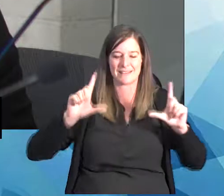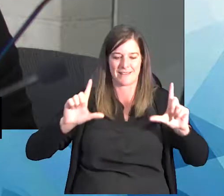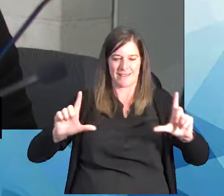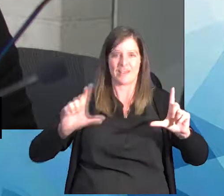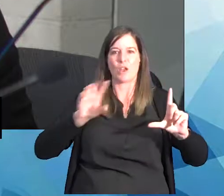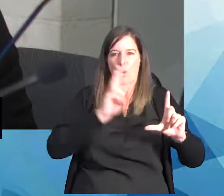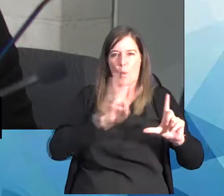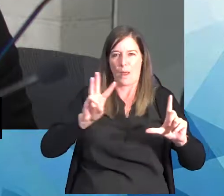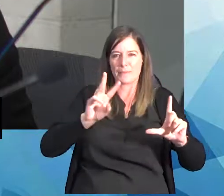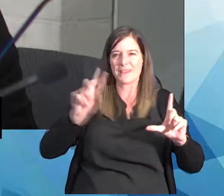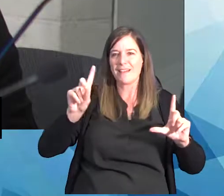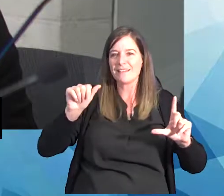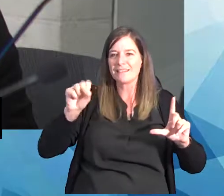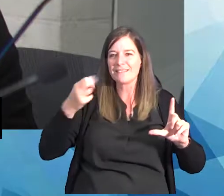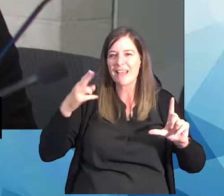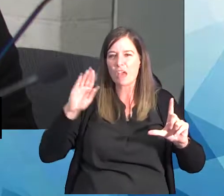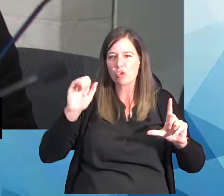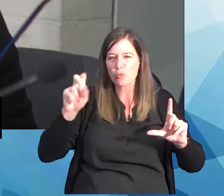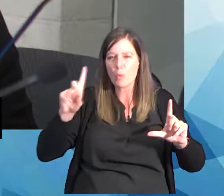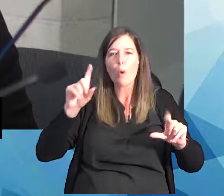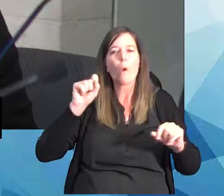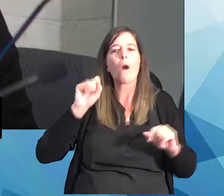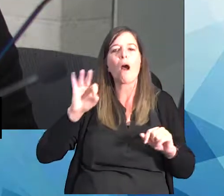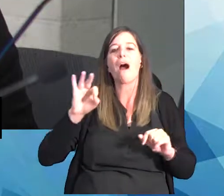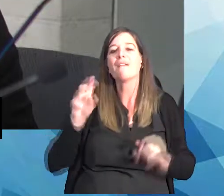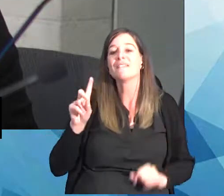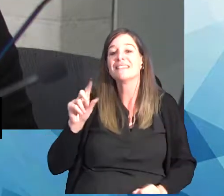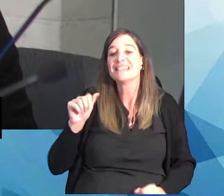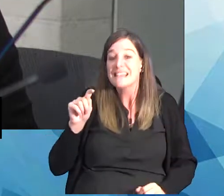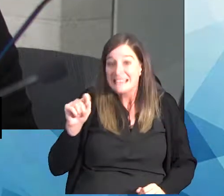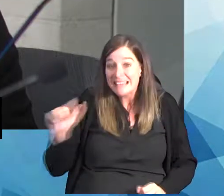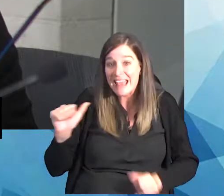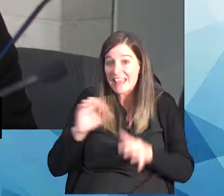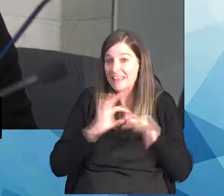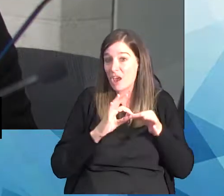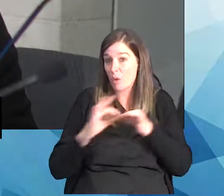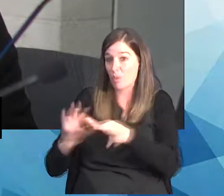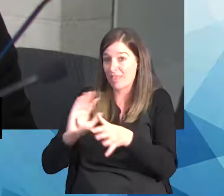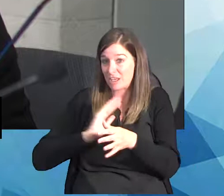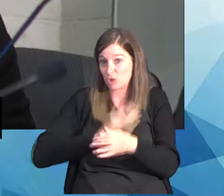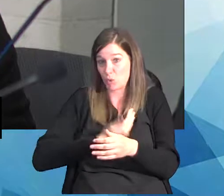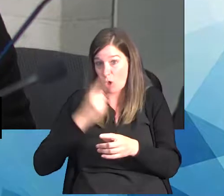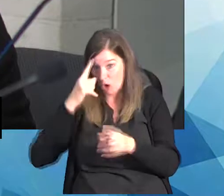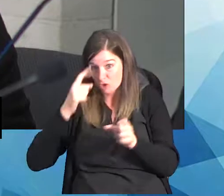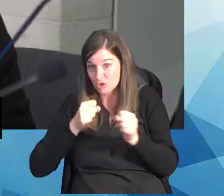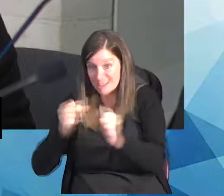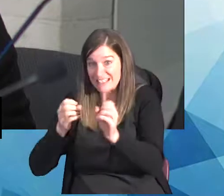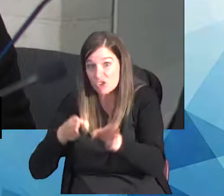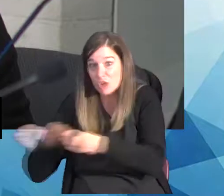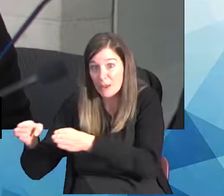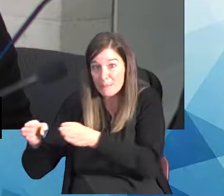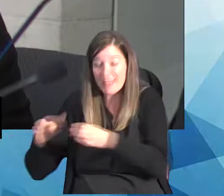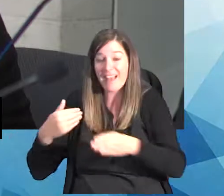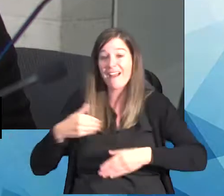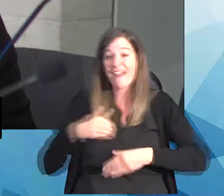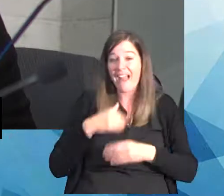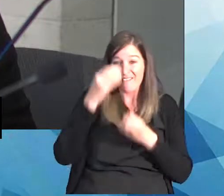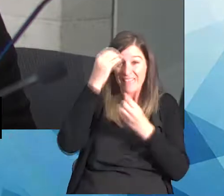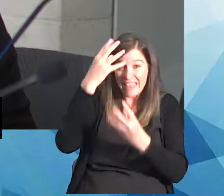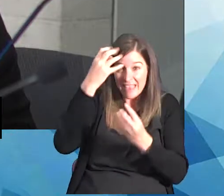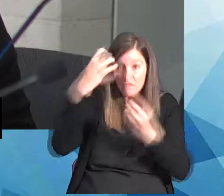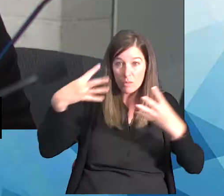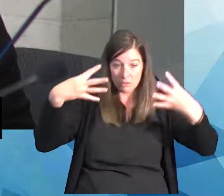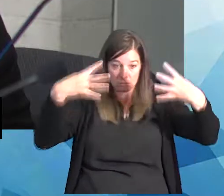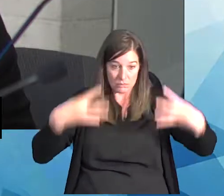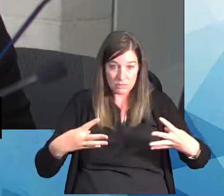data that we have in our strategic plan, and how I'd like to produce or have produced the formats of those reports.